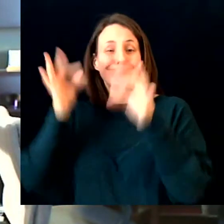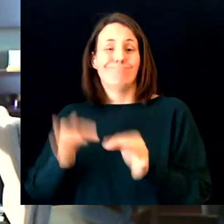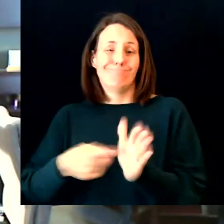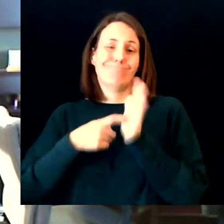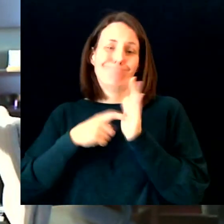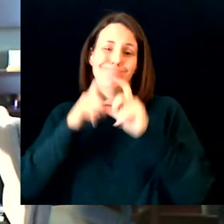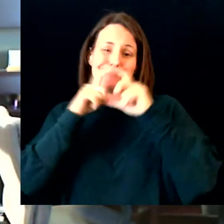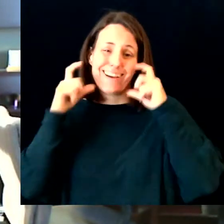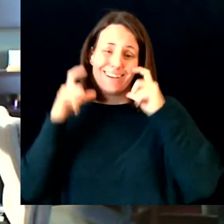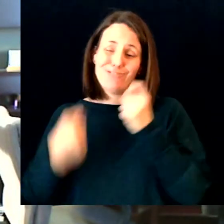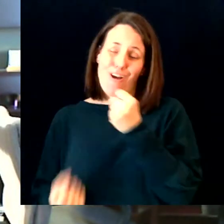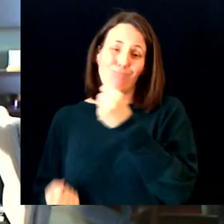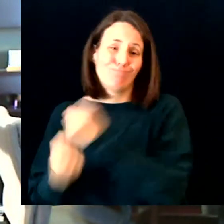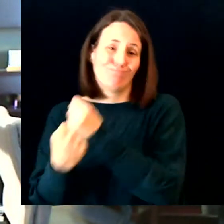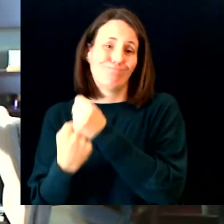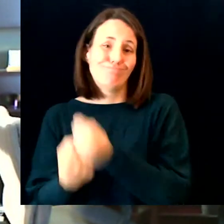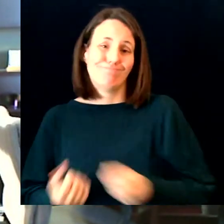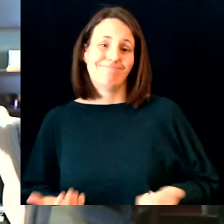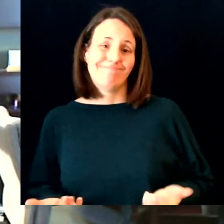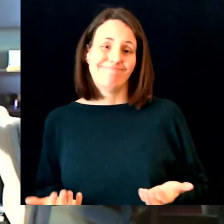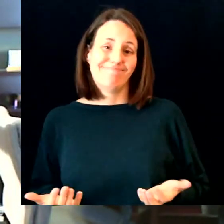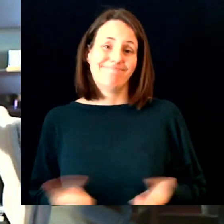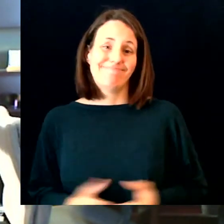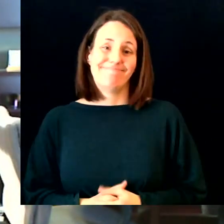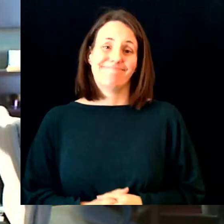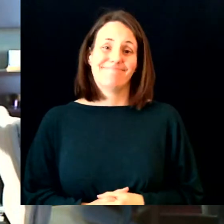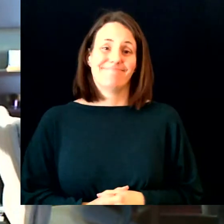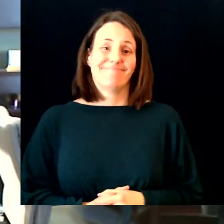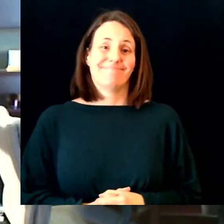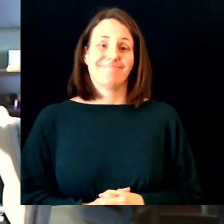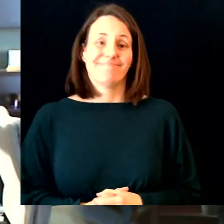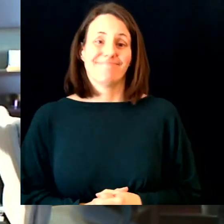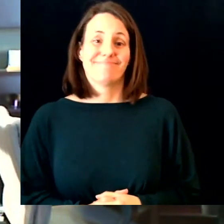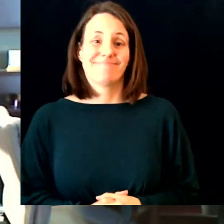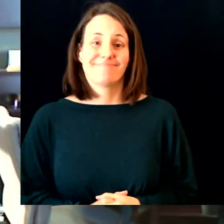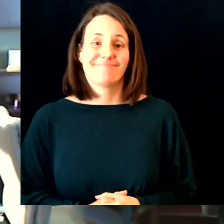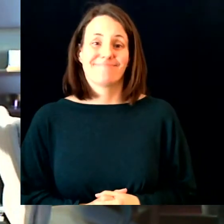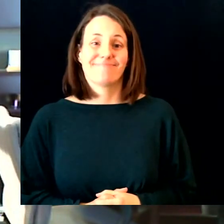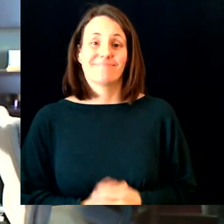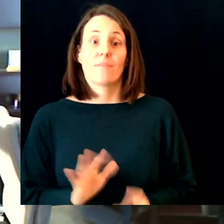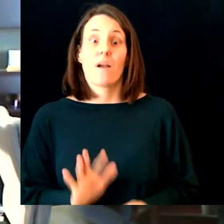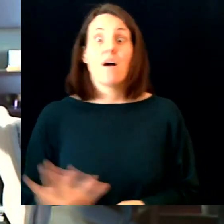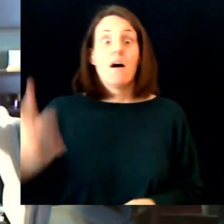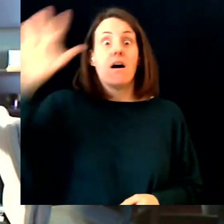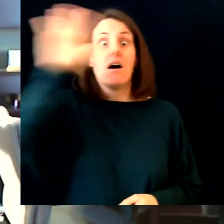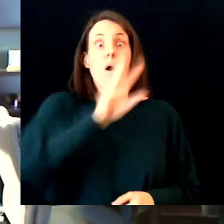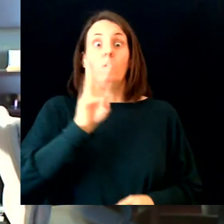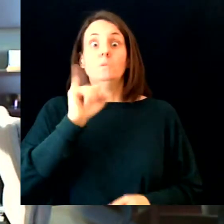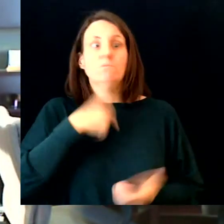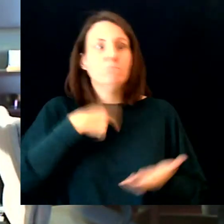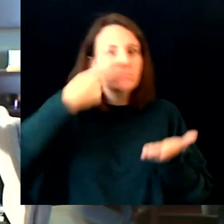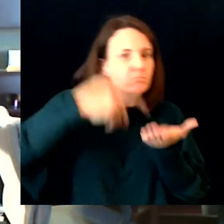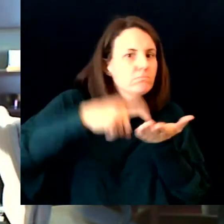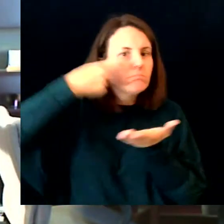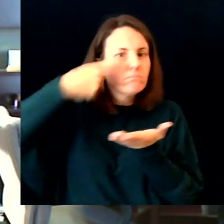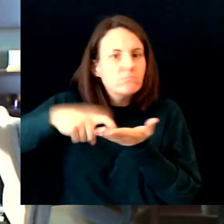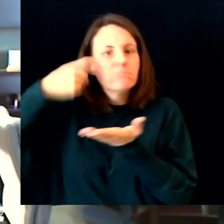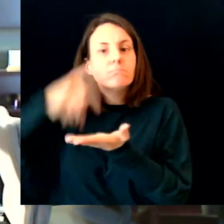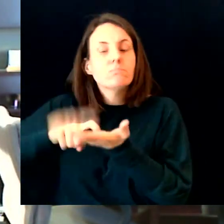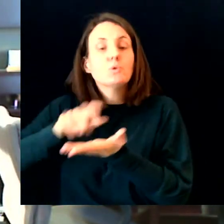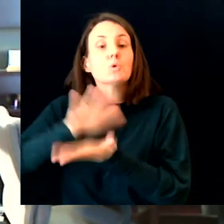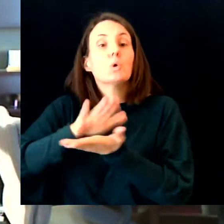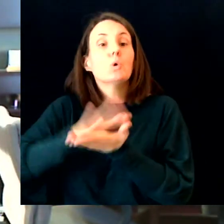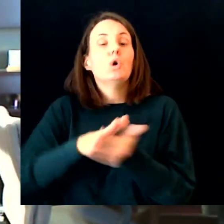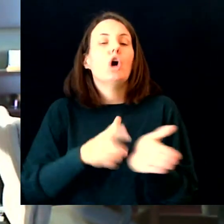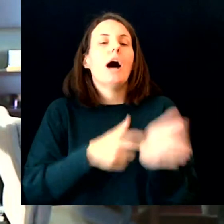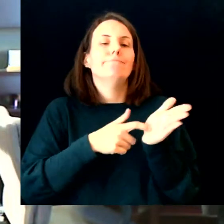school districts around the state, certainly consistent with the guidance that we put out earlier this year, and